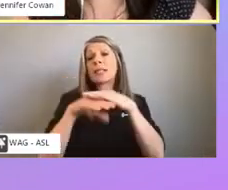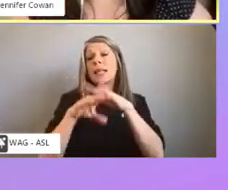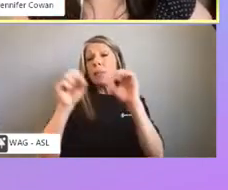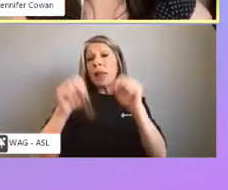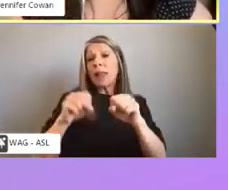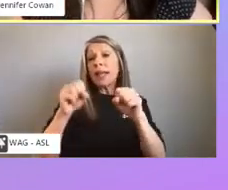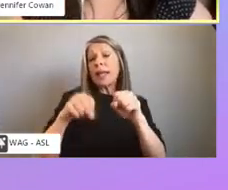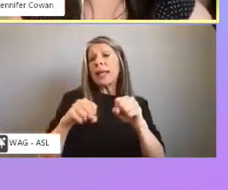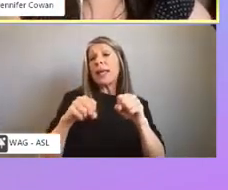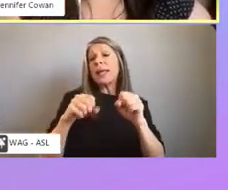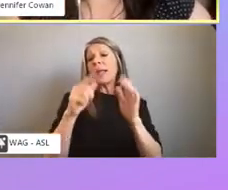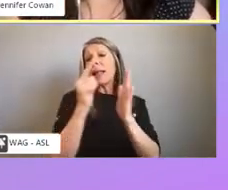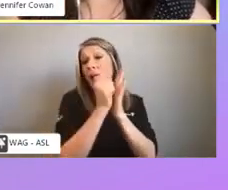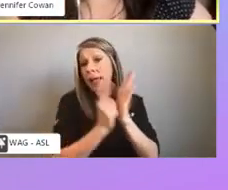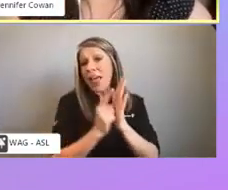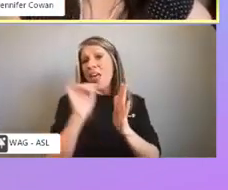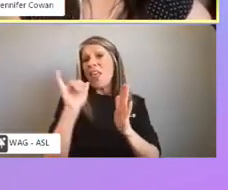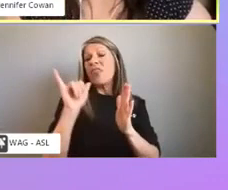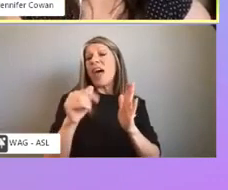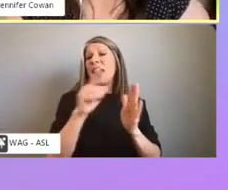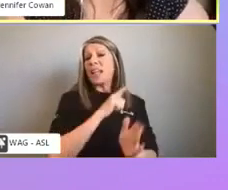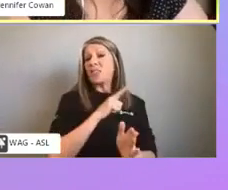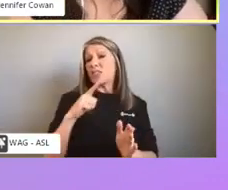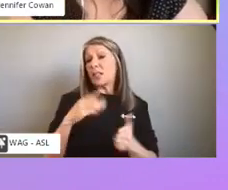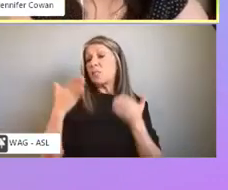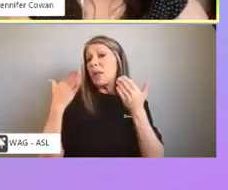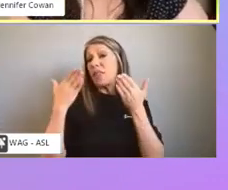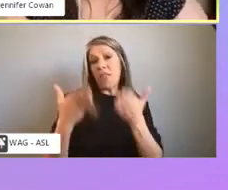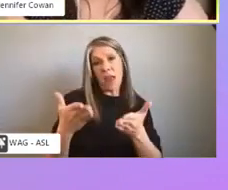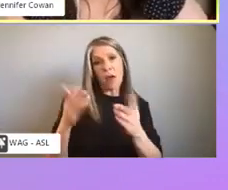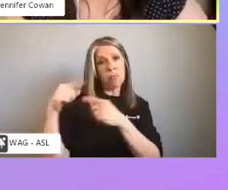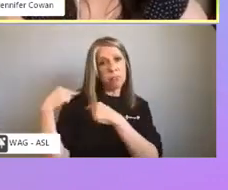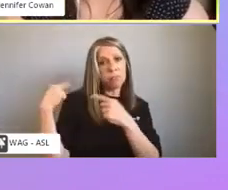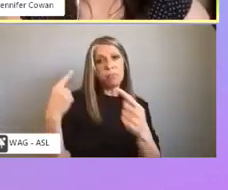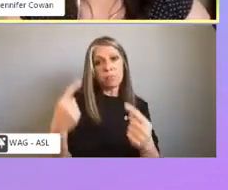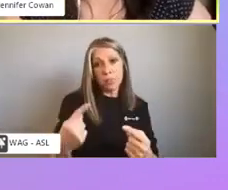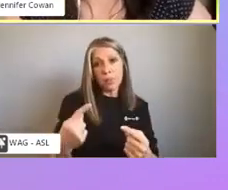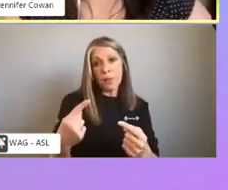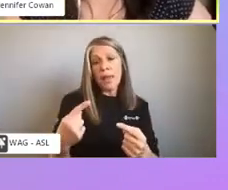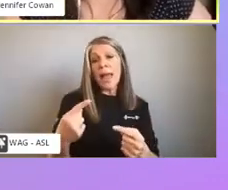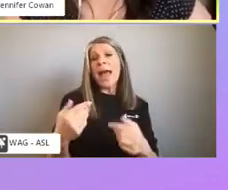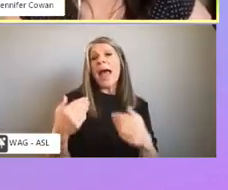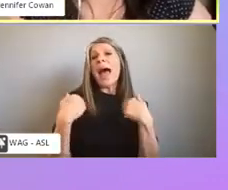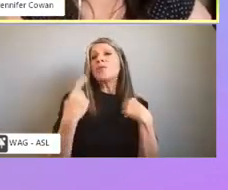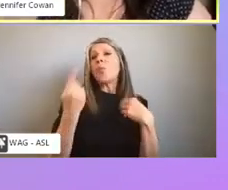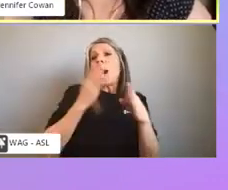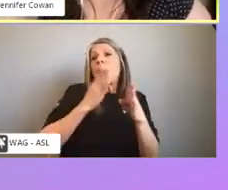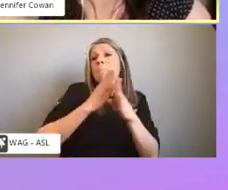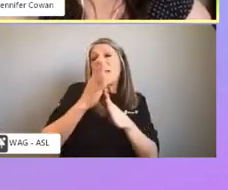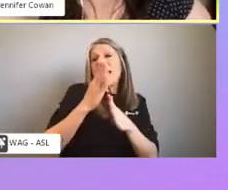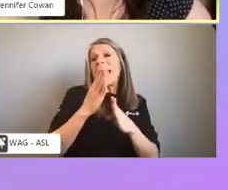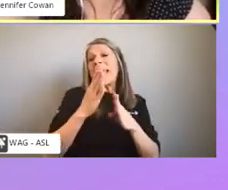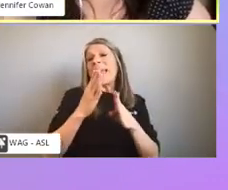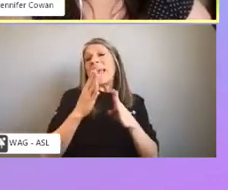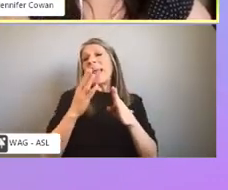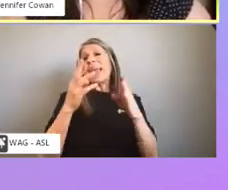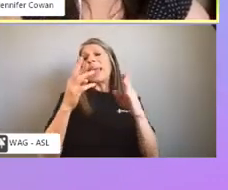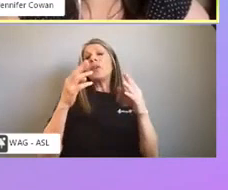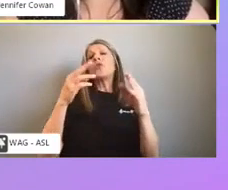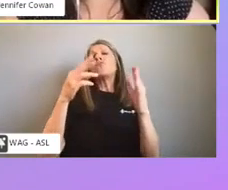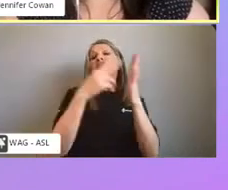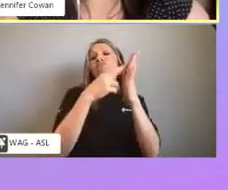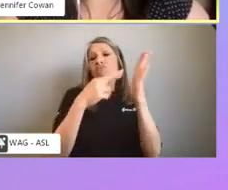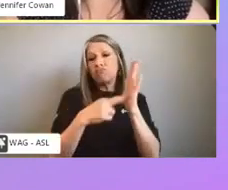Disabilities Act. And that legislation has been around much longer and has one main sort of regulation split into 5